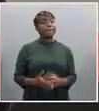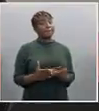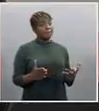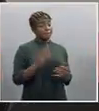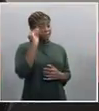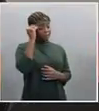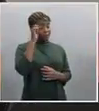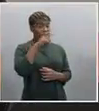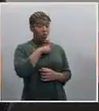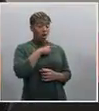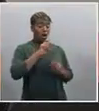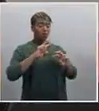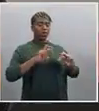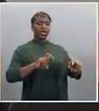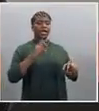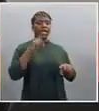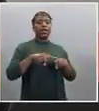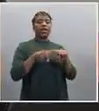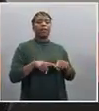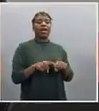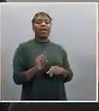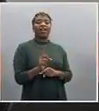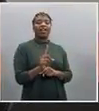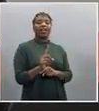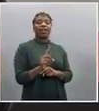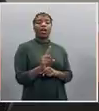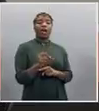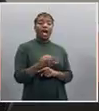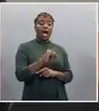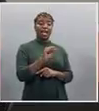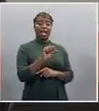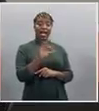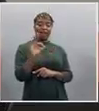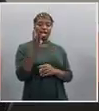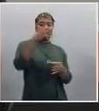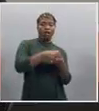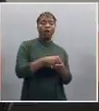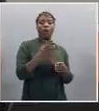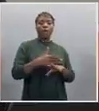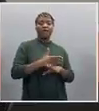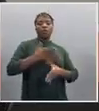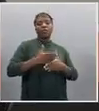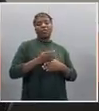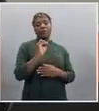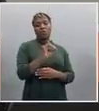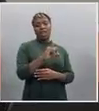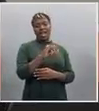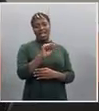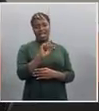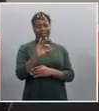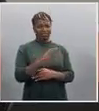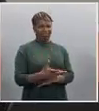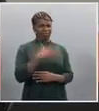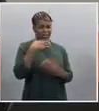that all the research they rely on in some way involves someone either from the IAAF or someone who used to work there. So that's for me